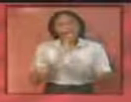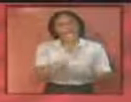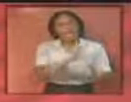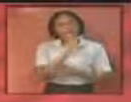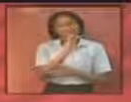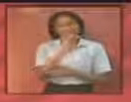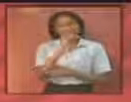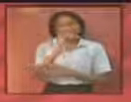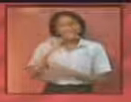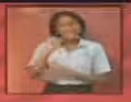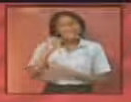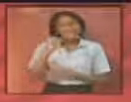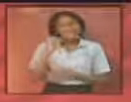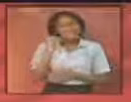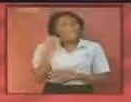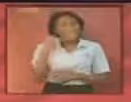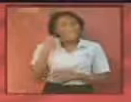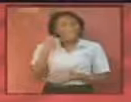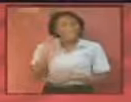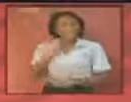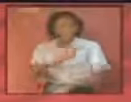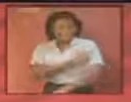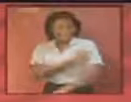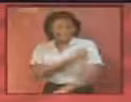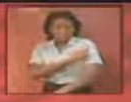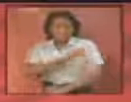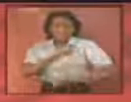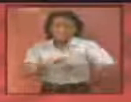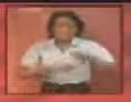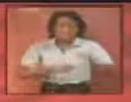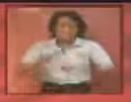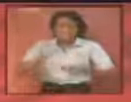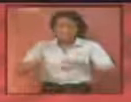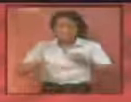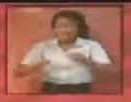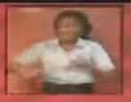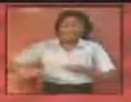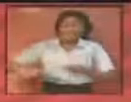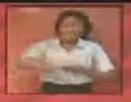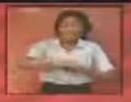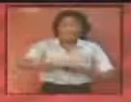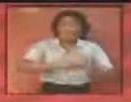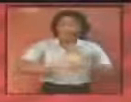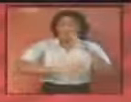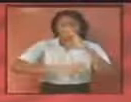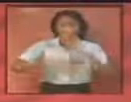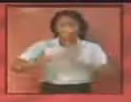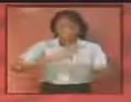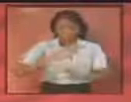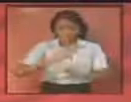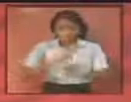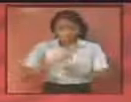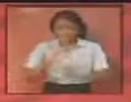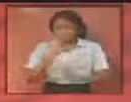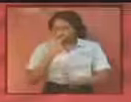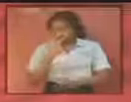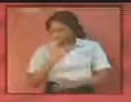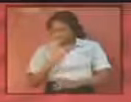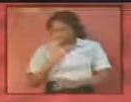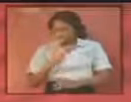vaccines administered around the world. And what we have is a lot of real-world data indicating that vaccines